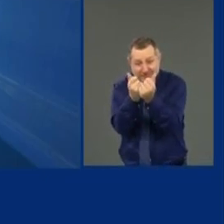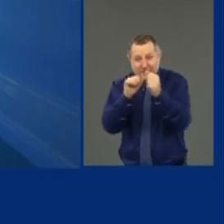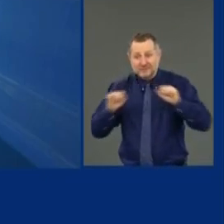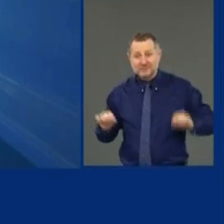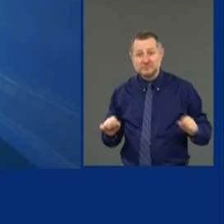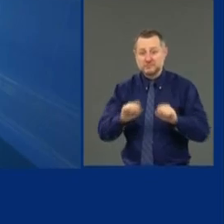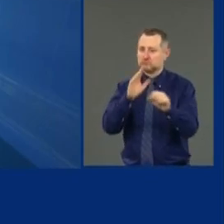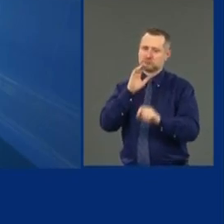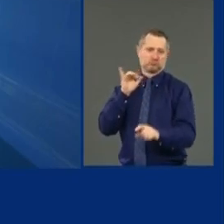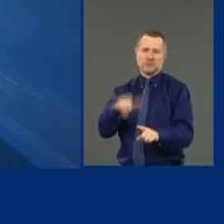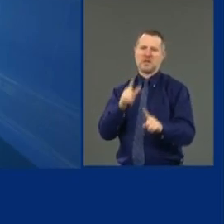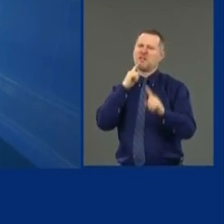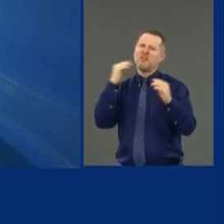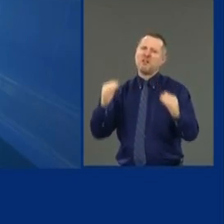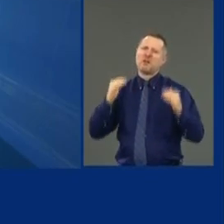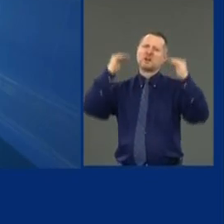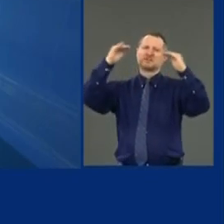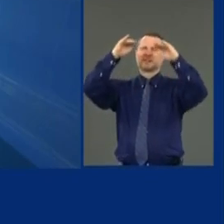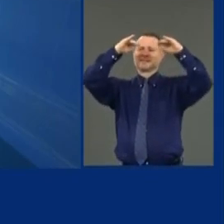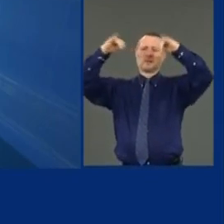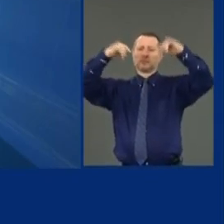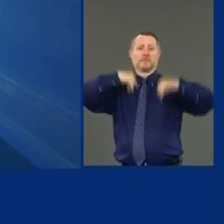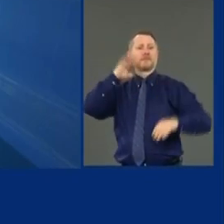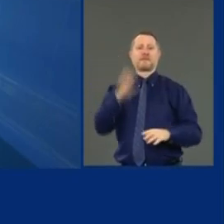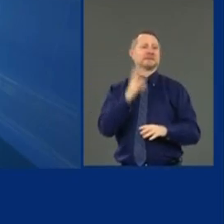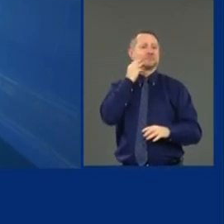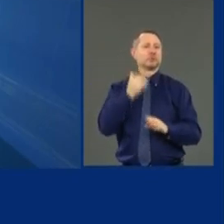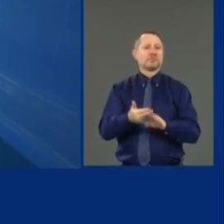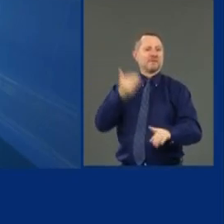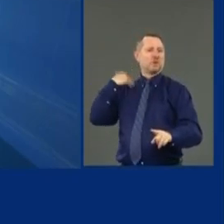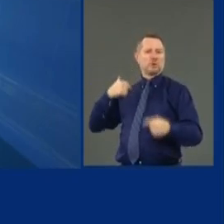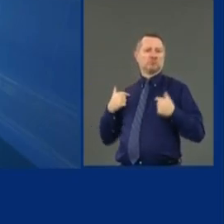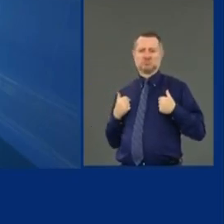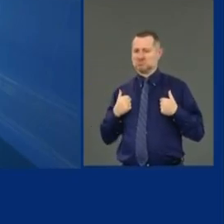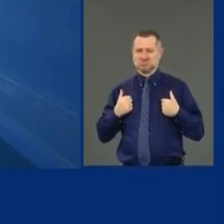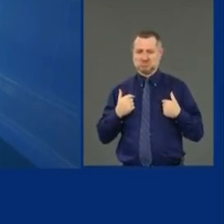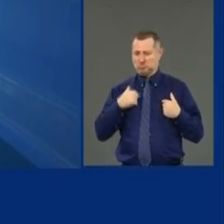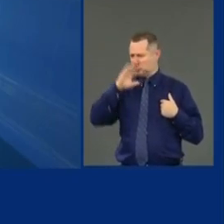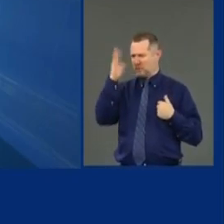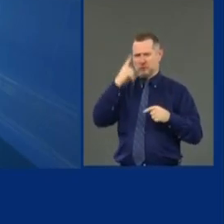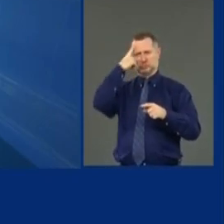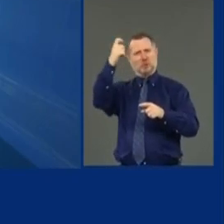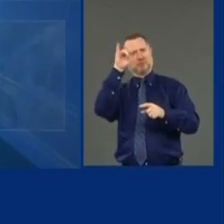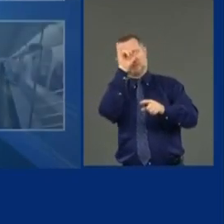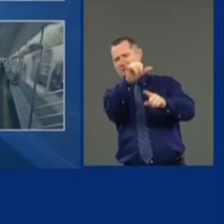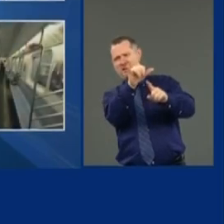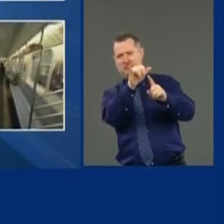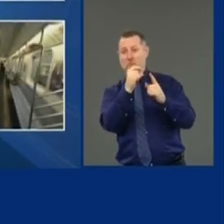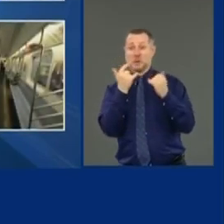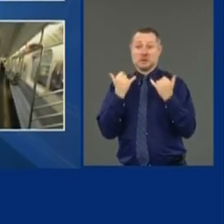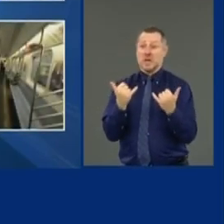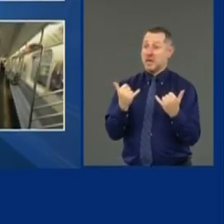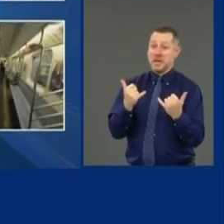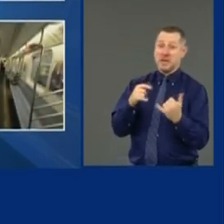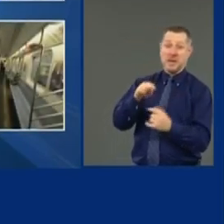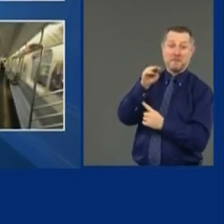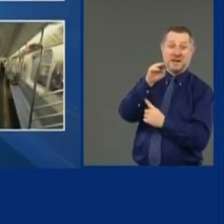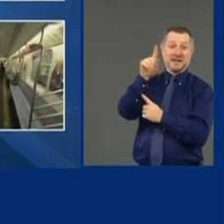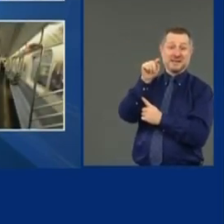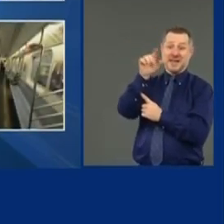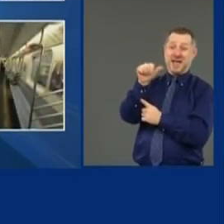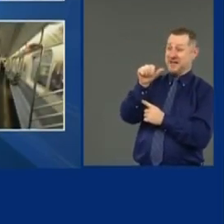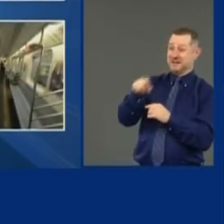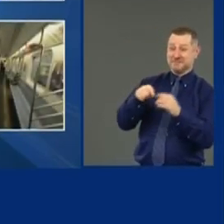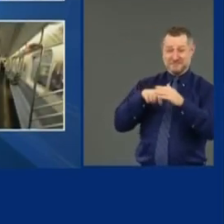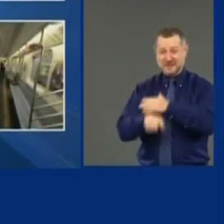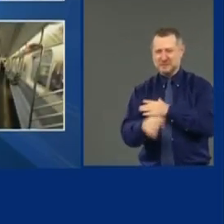than anyone ever dreamed of. They're now disinfecting every train and every bus on a daily basis.